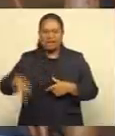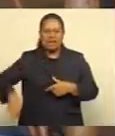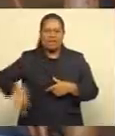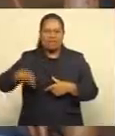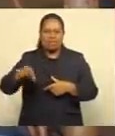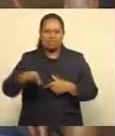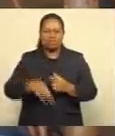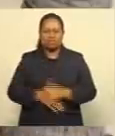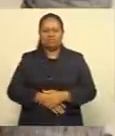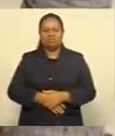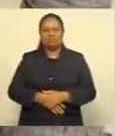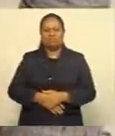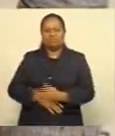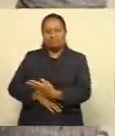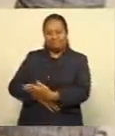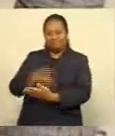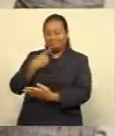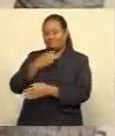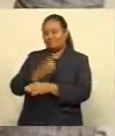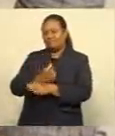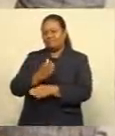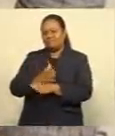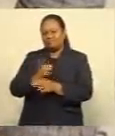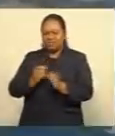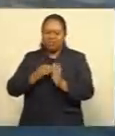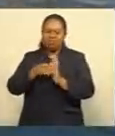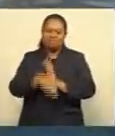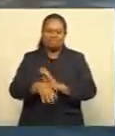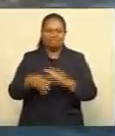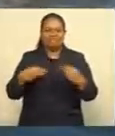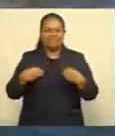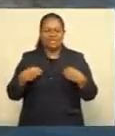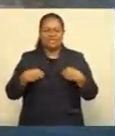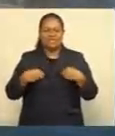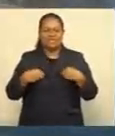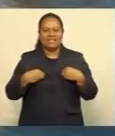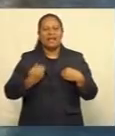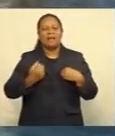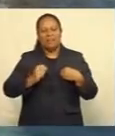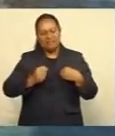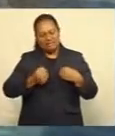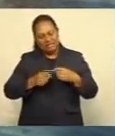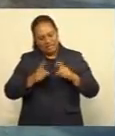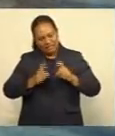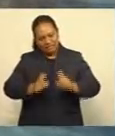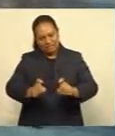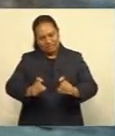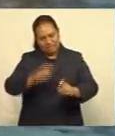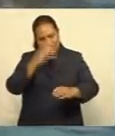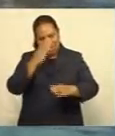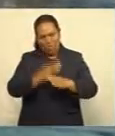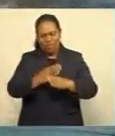While these operators anticipate a further drop in business, they remain hopeful.